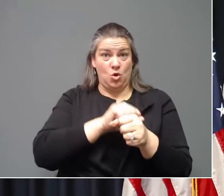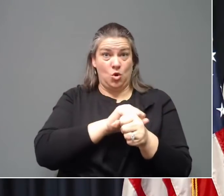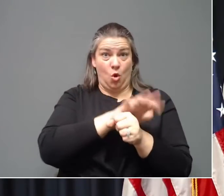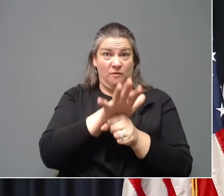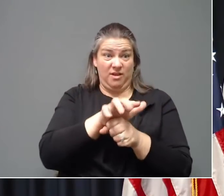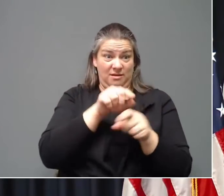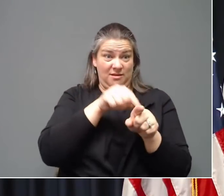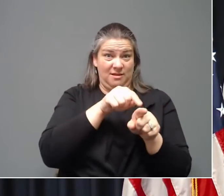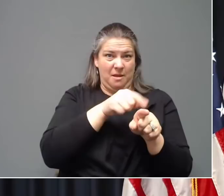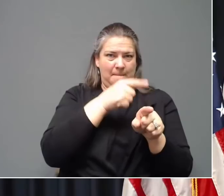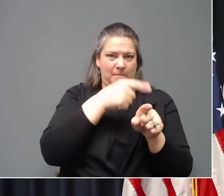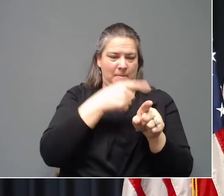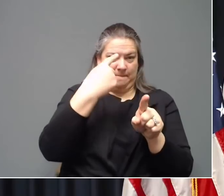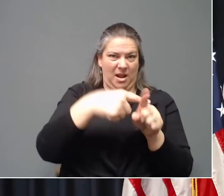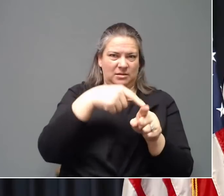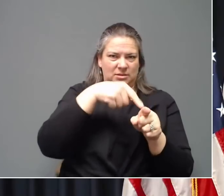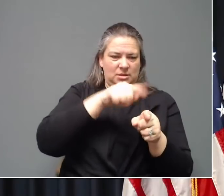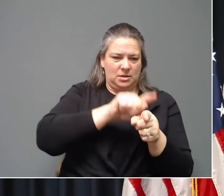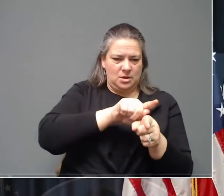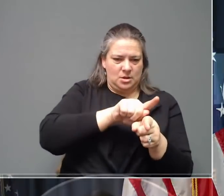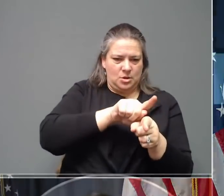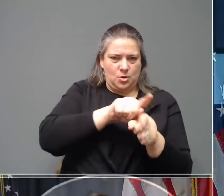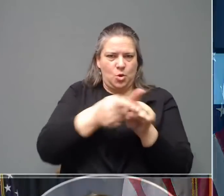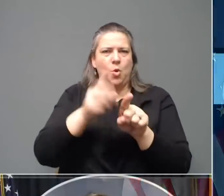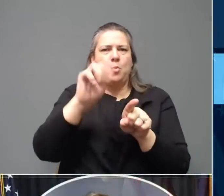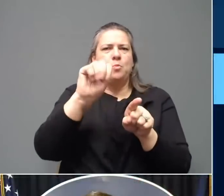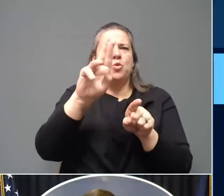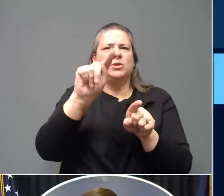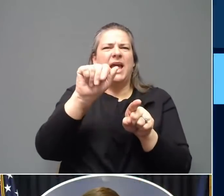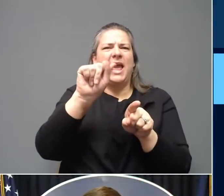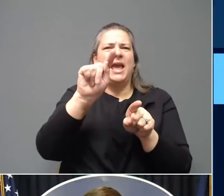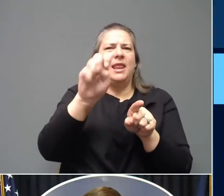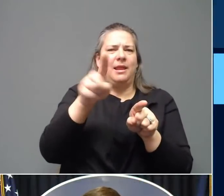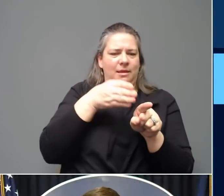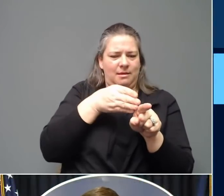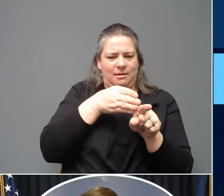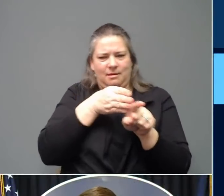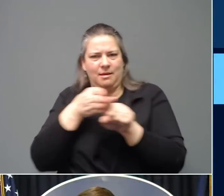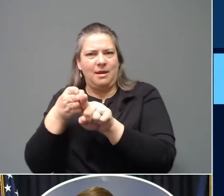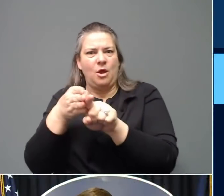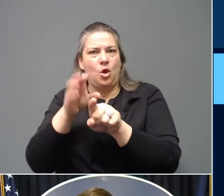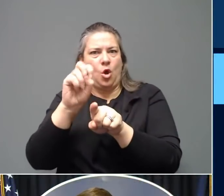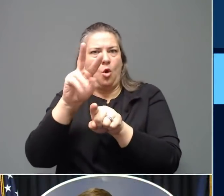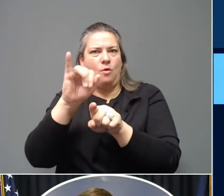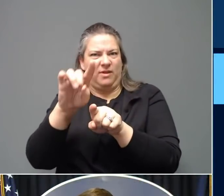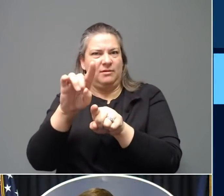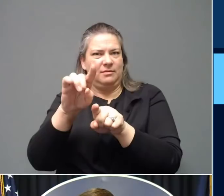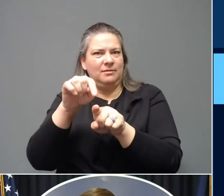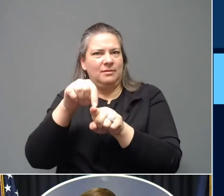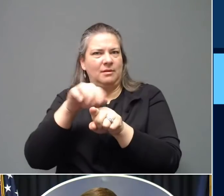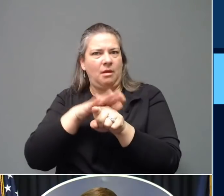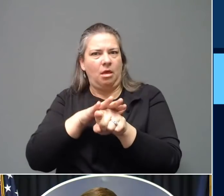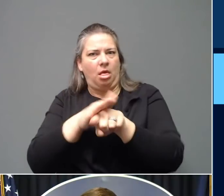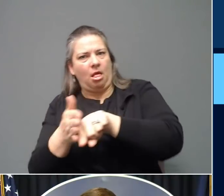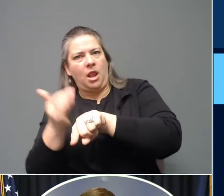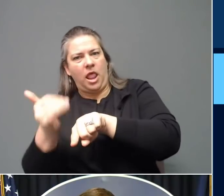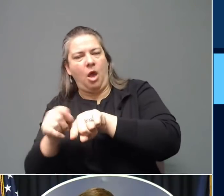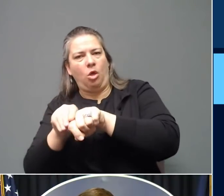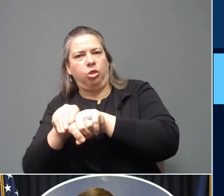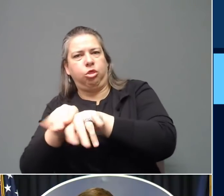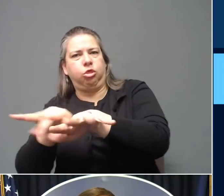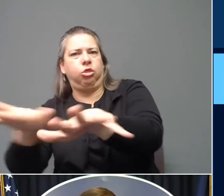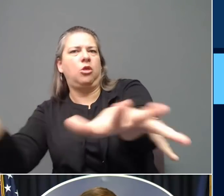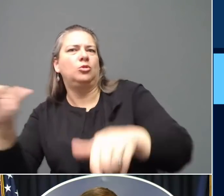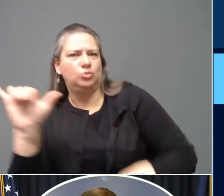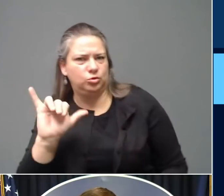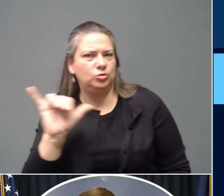fast. So the new White House report that has come to Kentucky, I want to go over a number of statements that we are seeing an increase